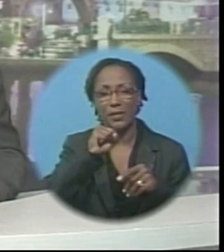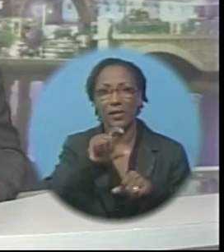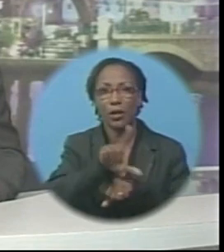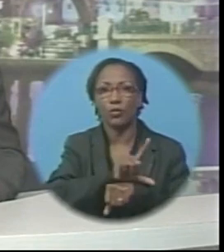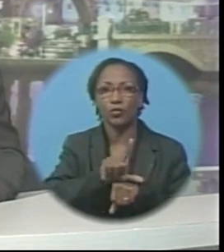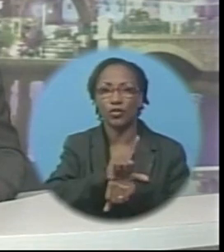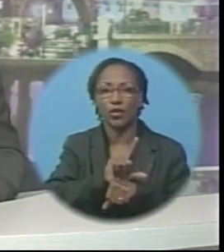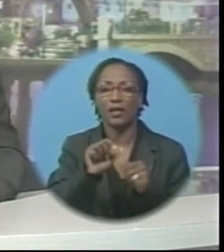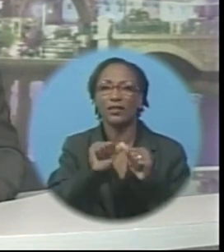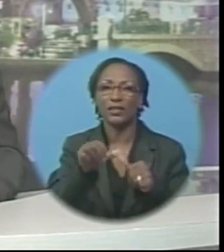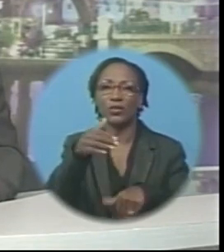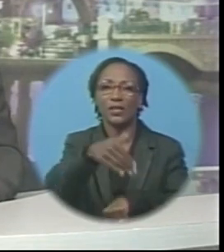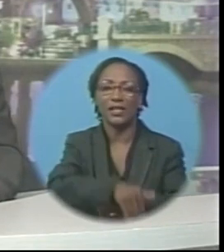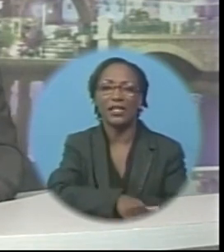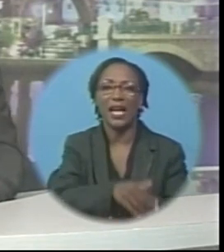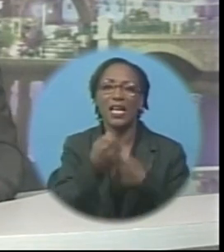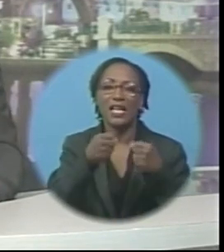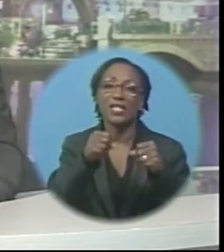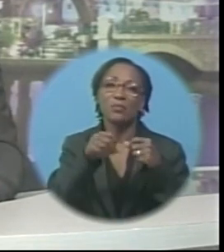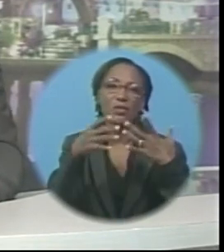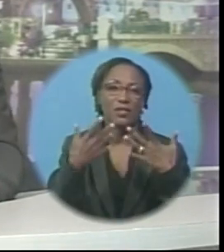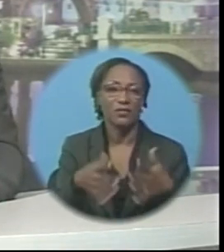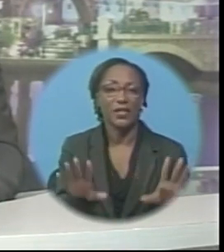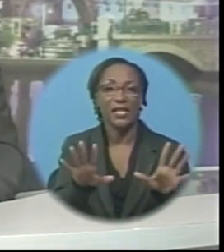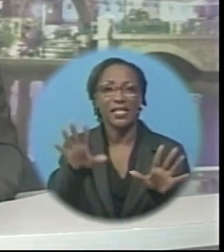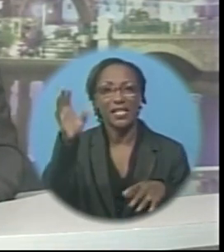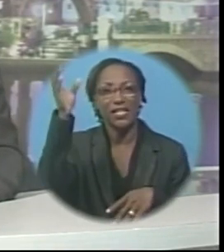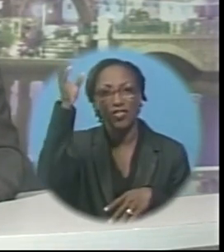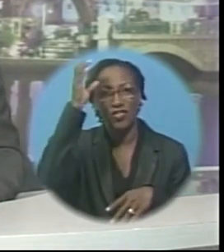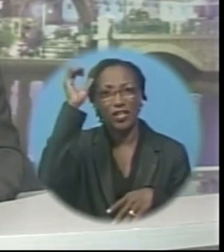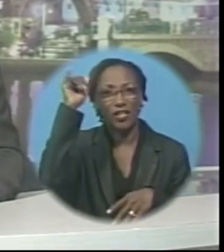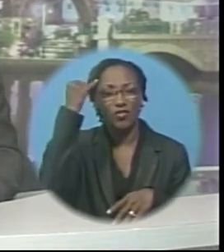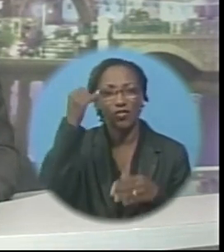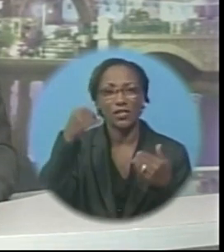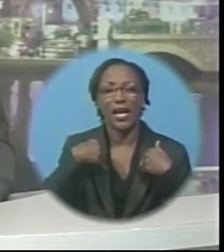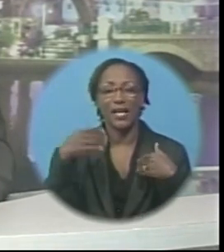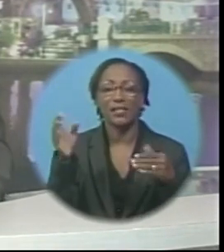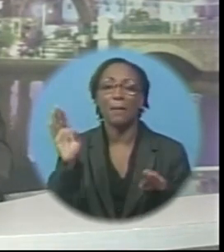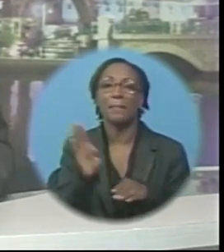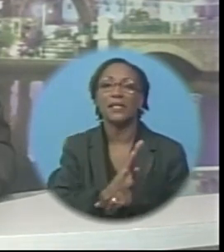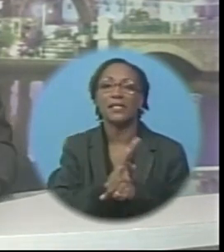tonight. Well, that's a look at sports for tonight. Shane Jones returns with a look at the business news.